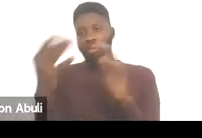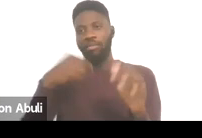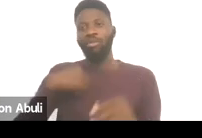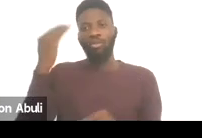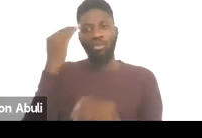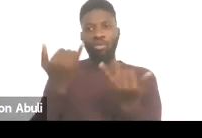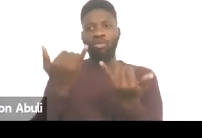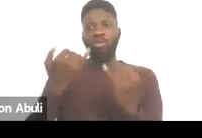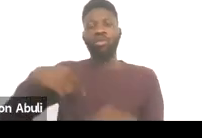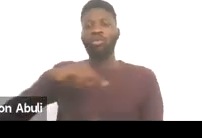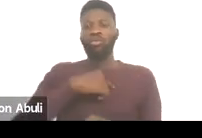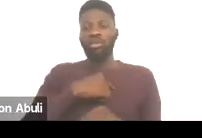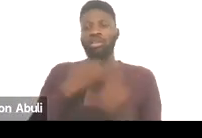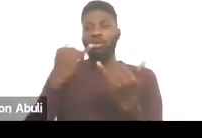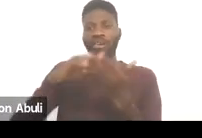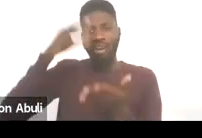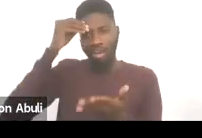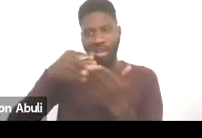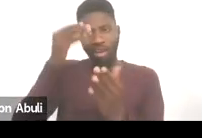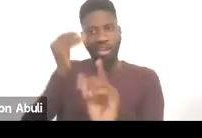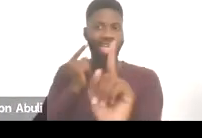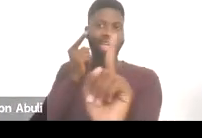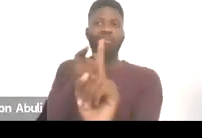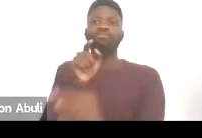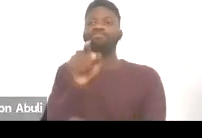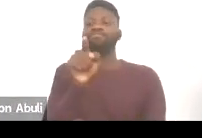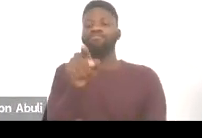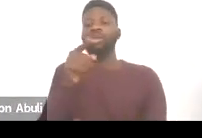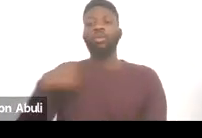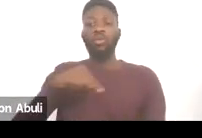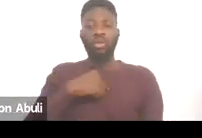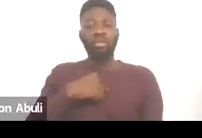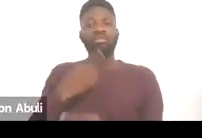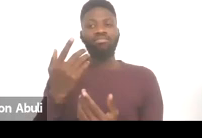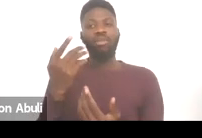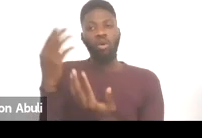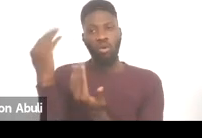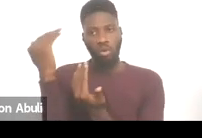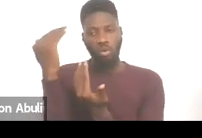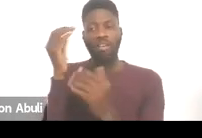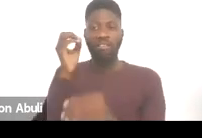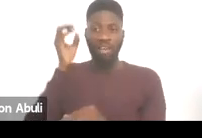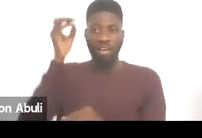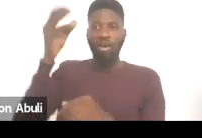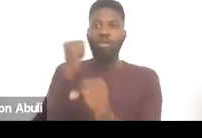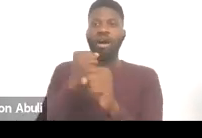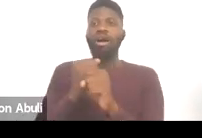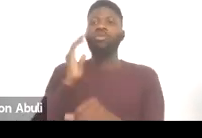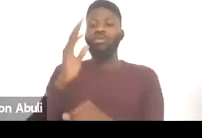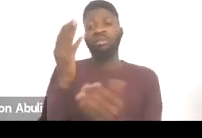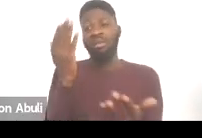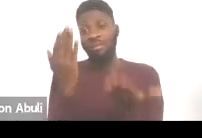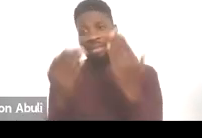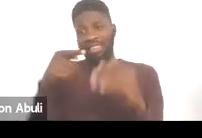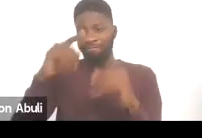school. We are all anticipating that we'll be joining the world of work, that maybe whatever you're studying